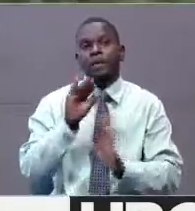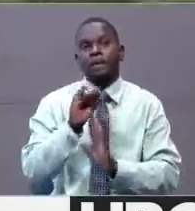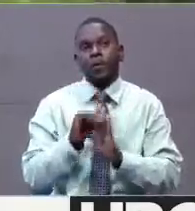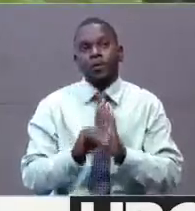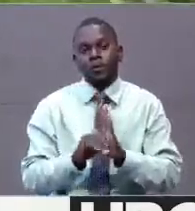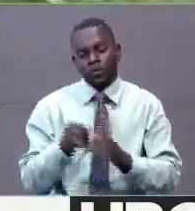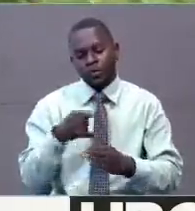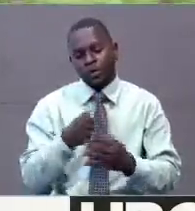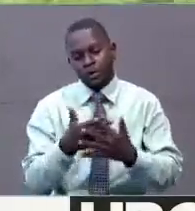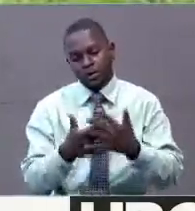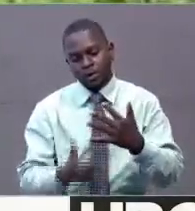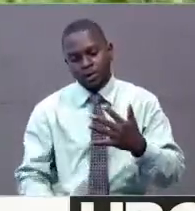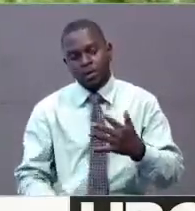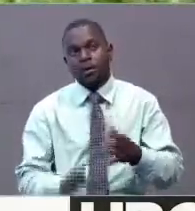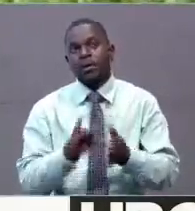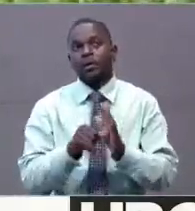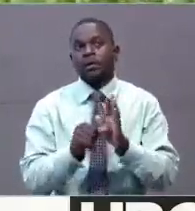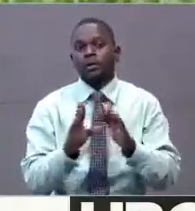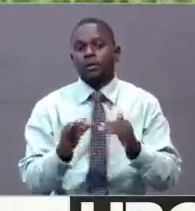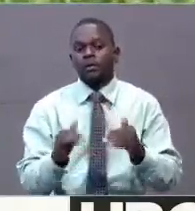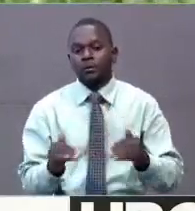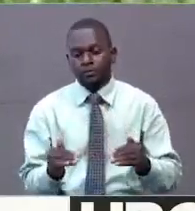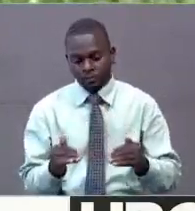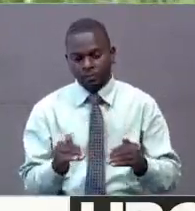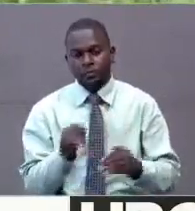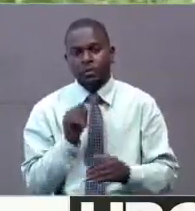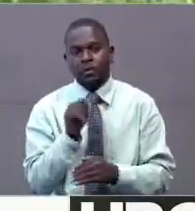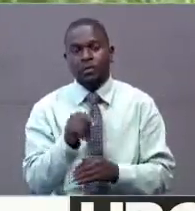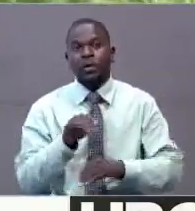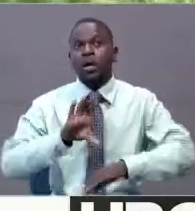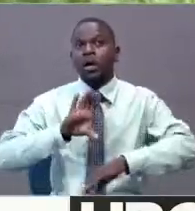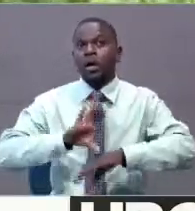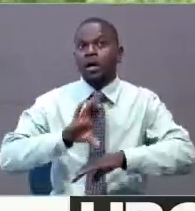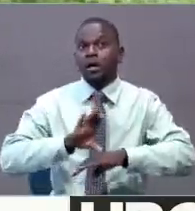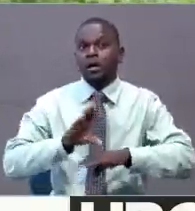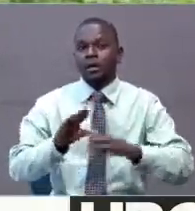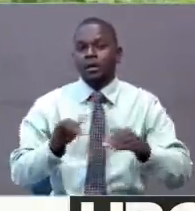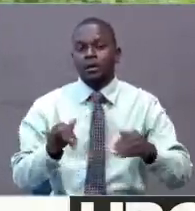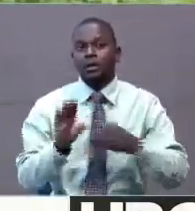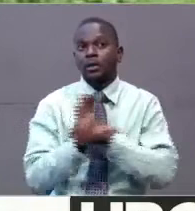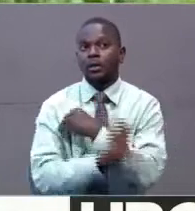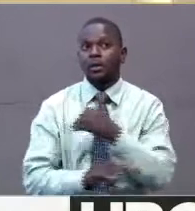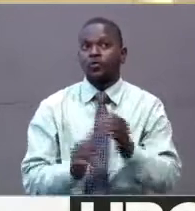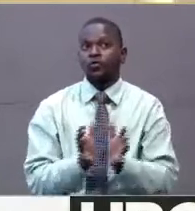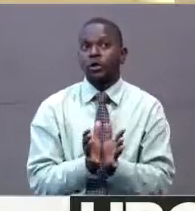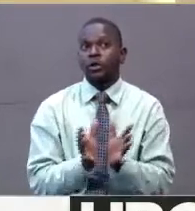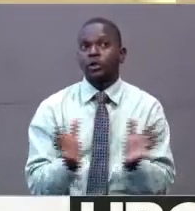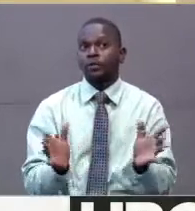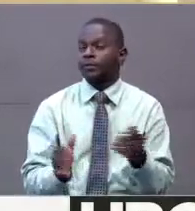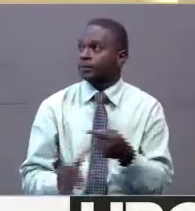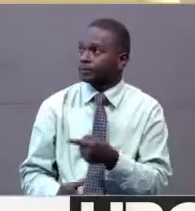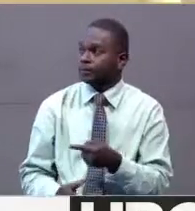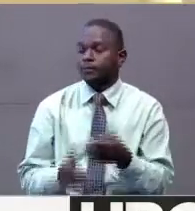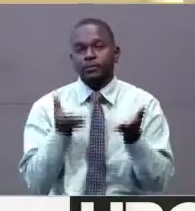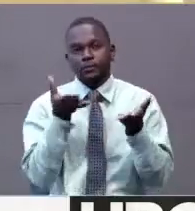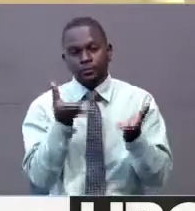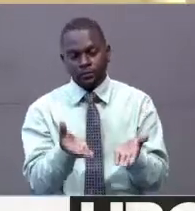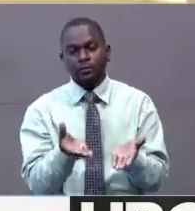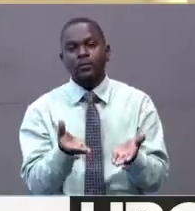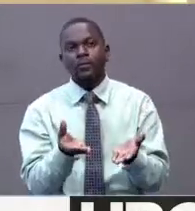among other related issues benefiting them, the church, and the country at large. We have been here